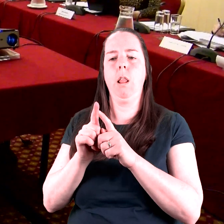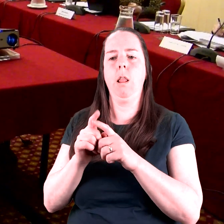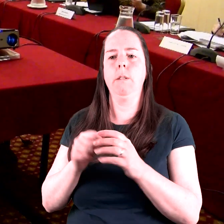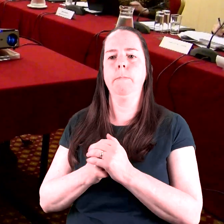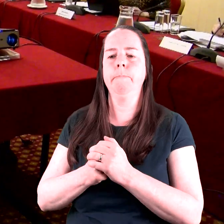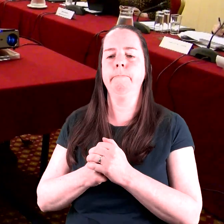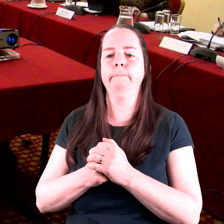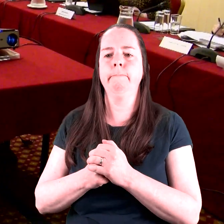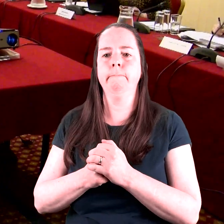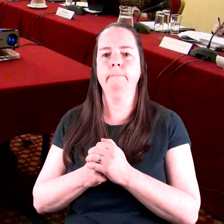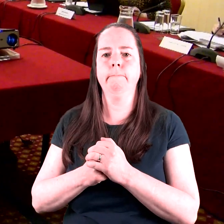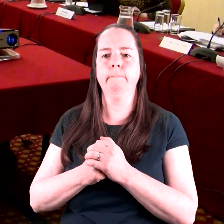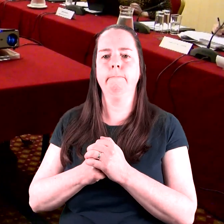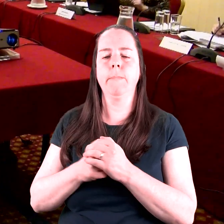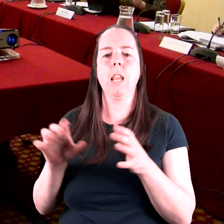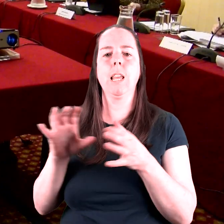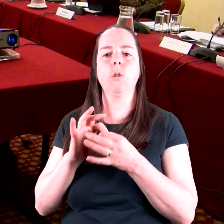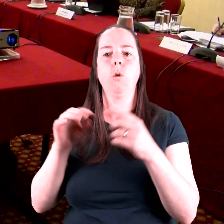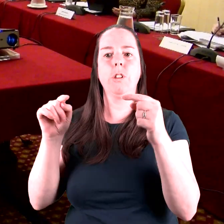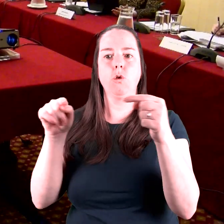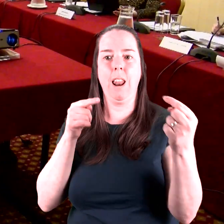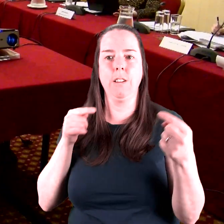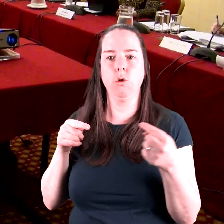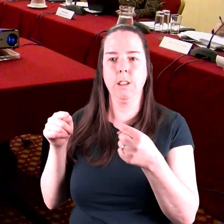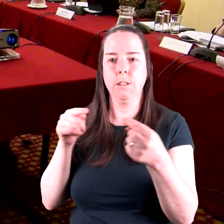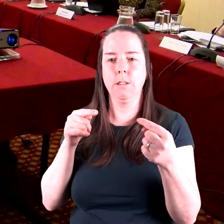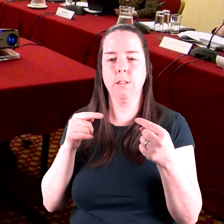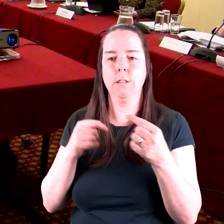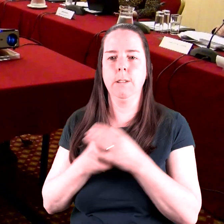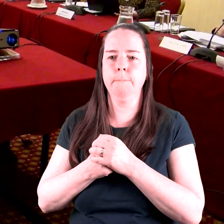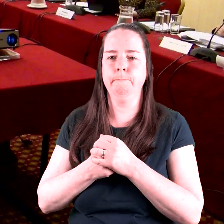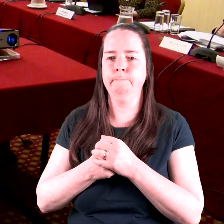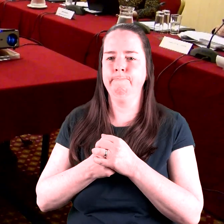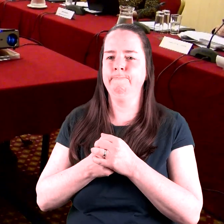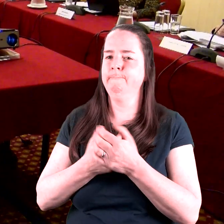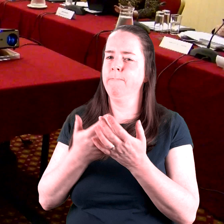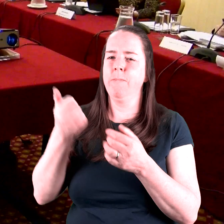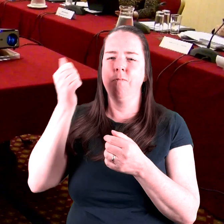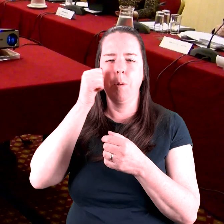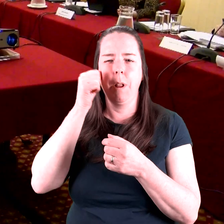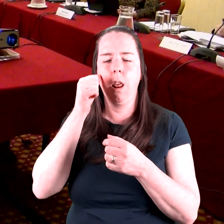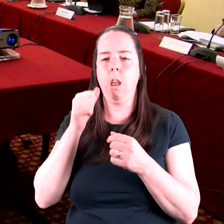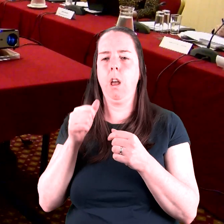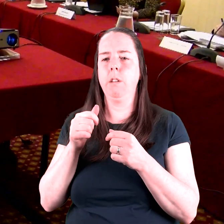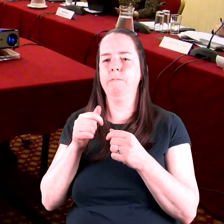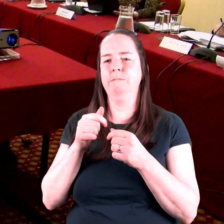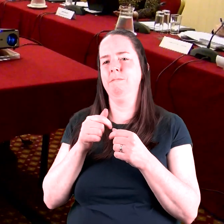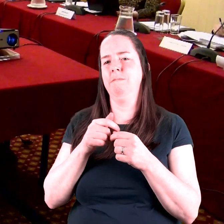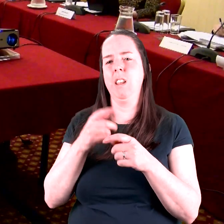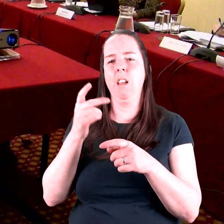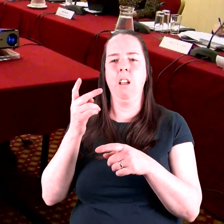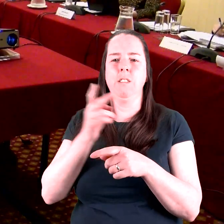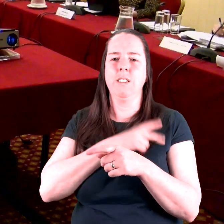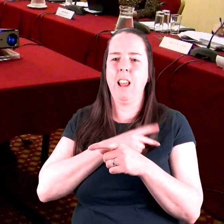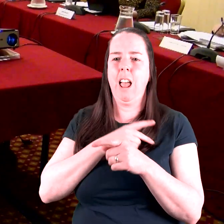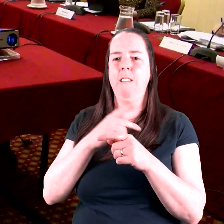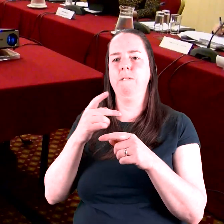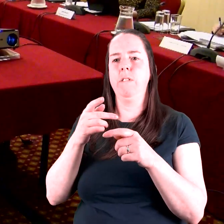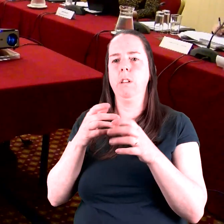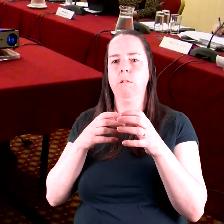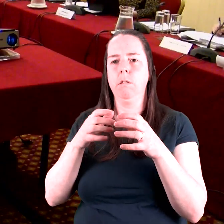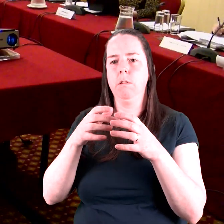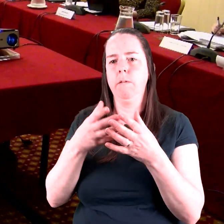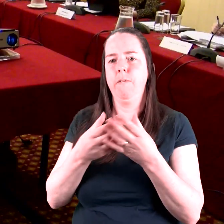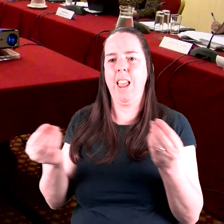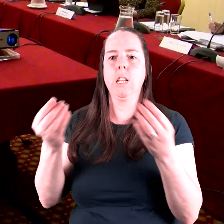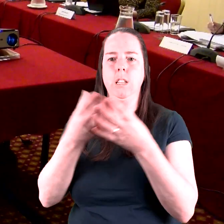as well. In terms of the challenges, very familiar. High level of turnover